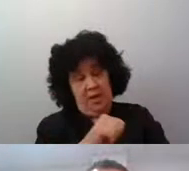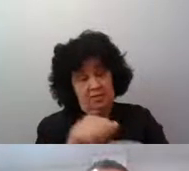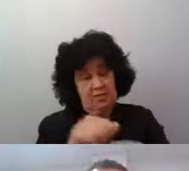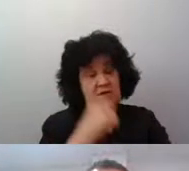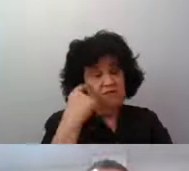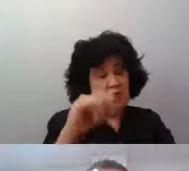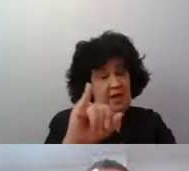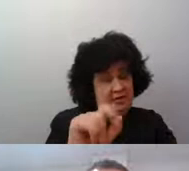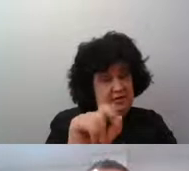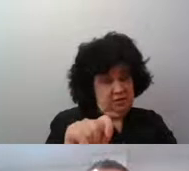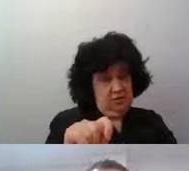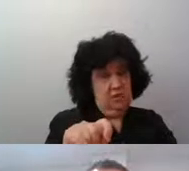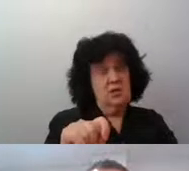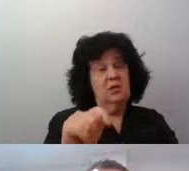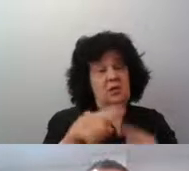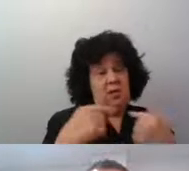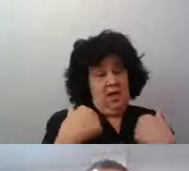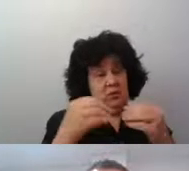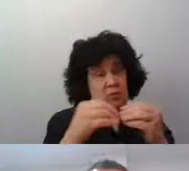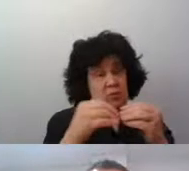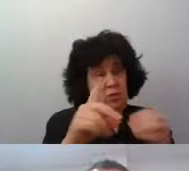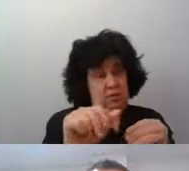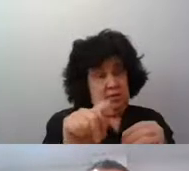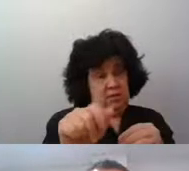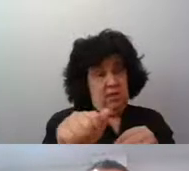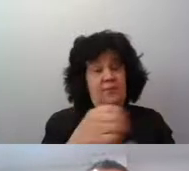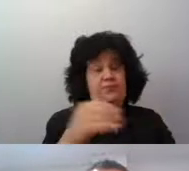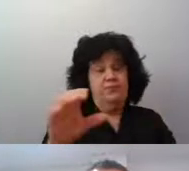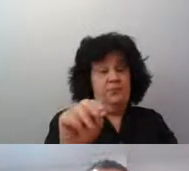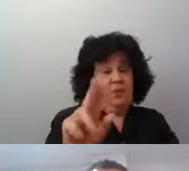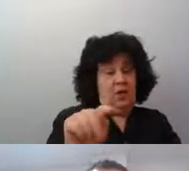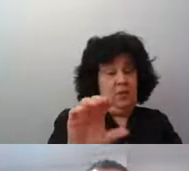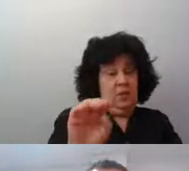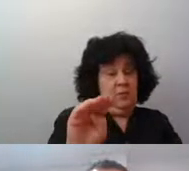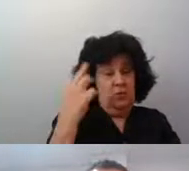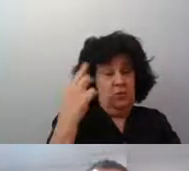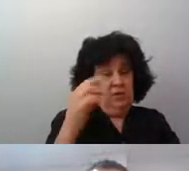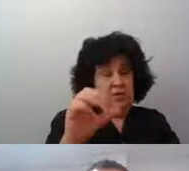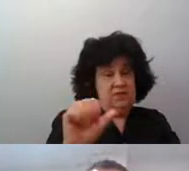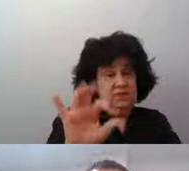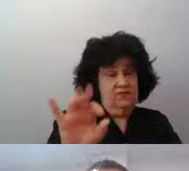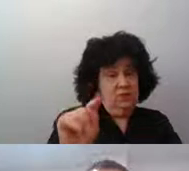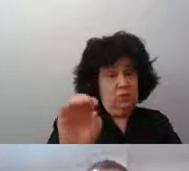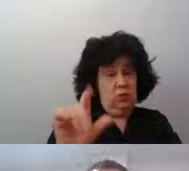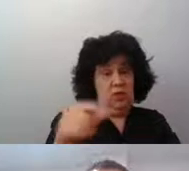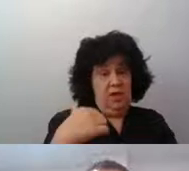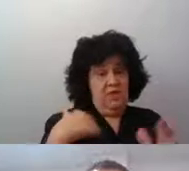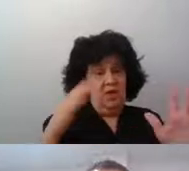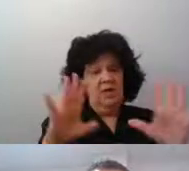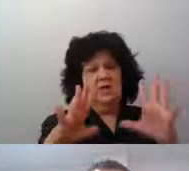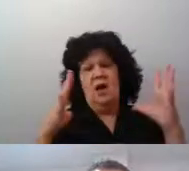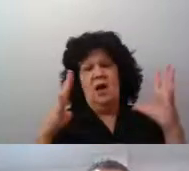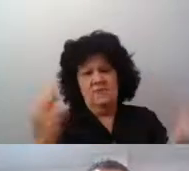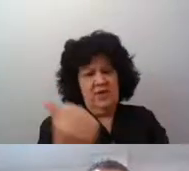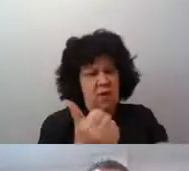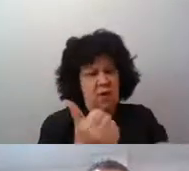add additional data there. In fact, the outcome of the reason SF Tool has a phenomenal health and building section